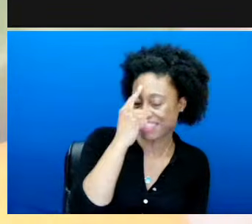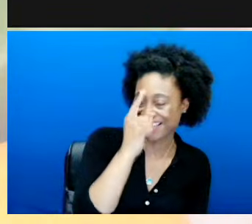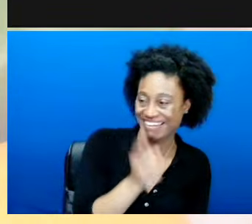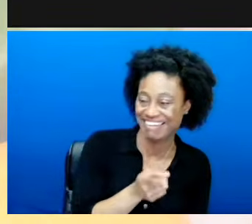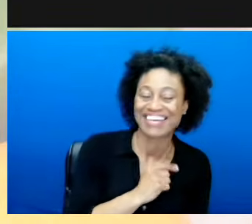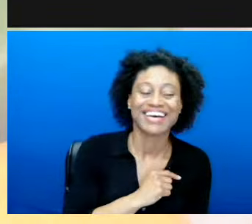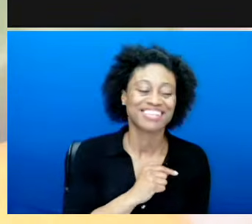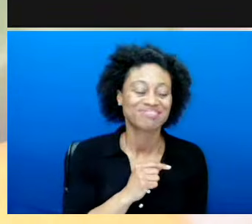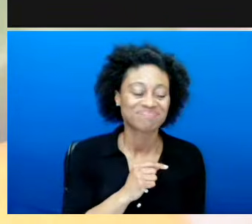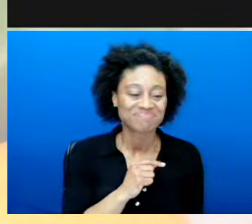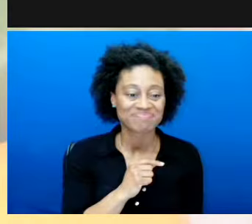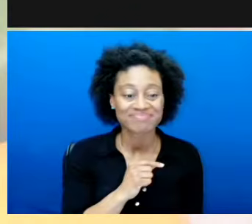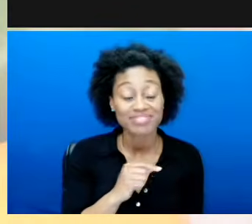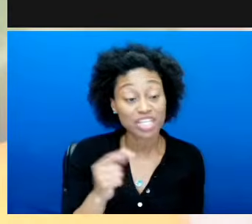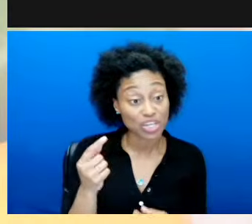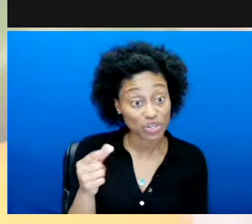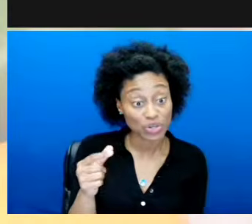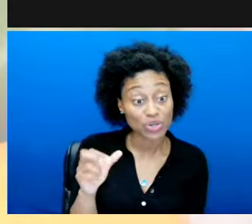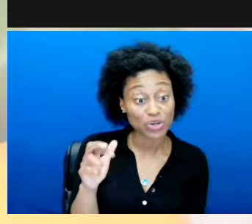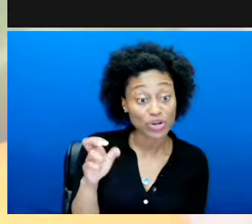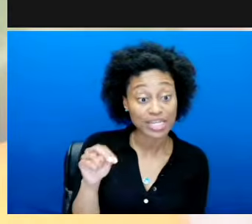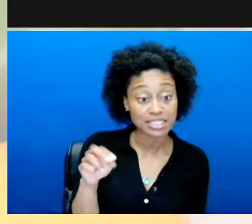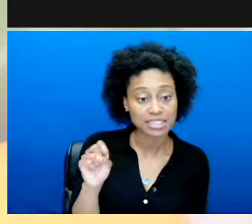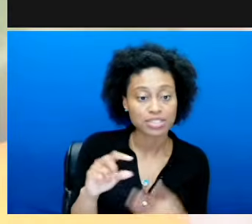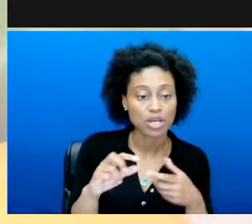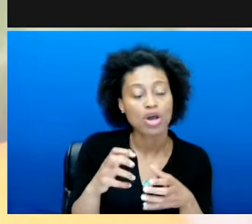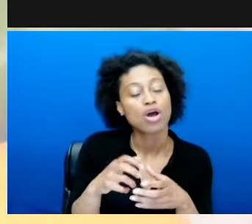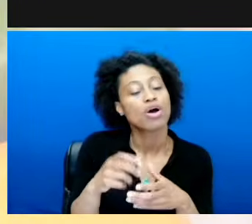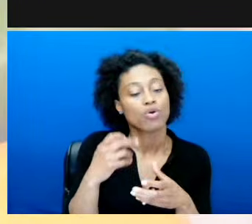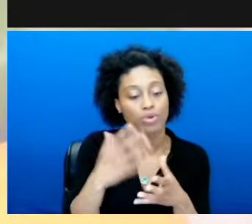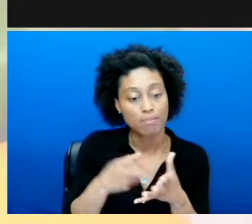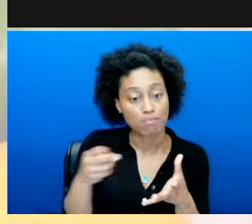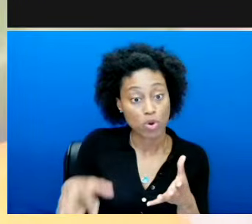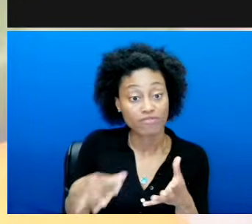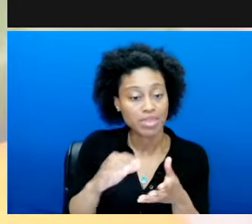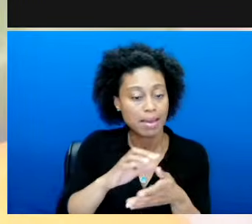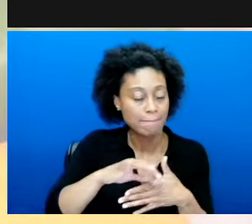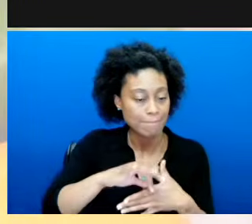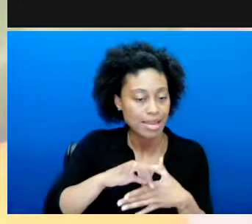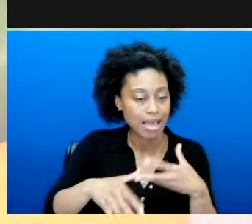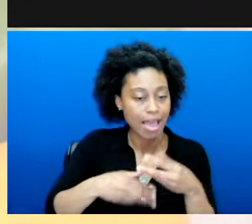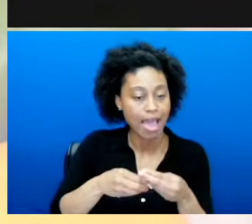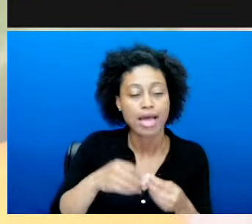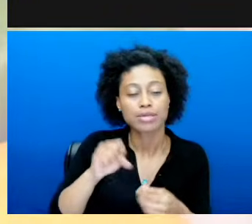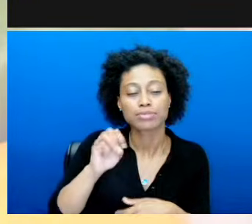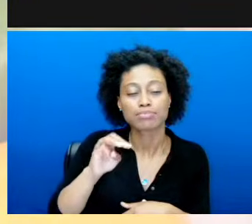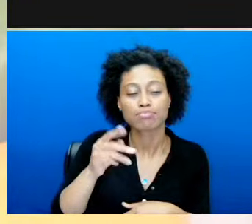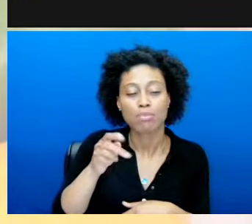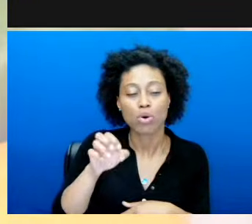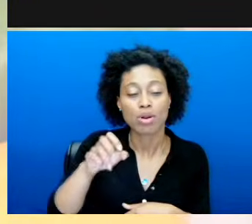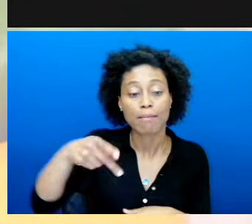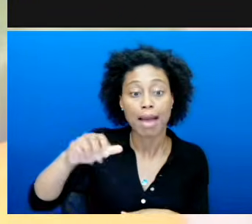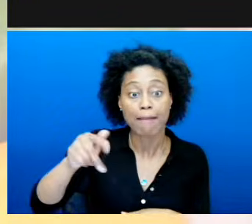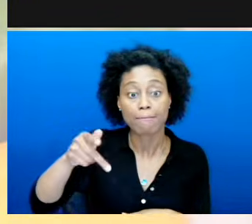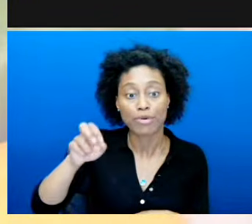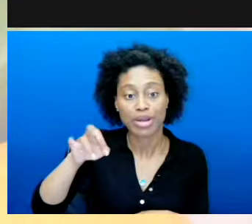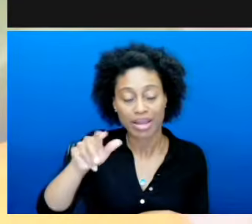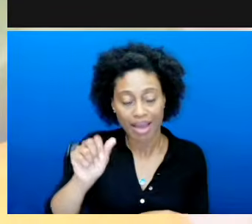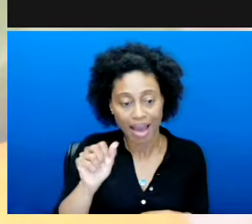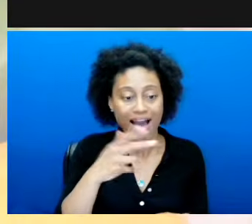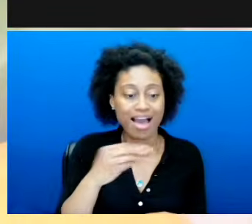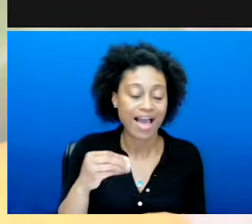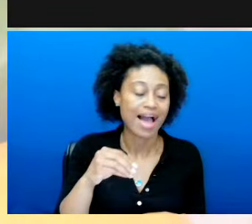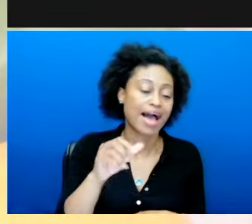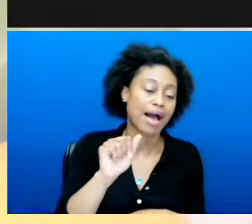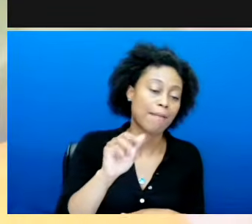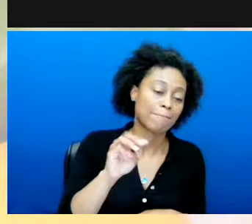And greens, remove meat, add smoked paprika and amino acids. Yes, the liquid smoke, paprika and liquid